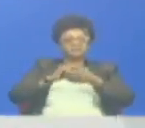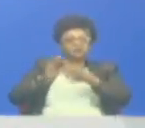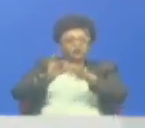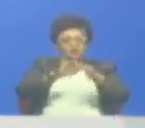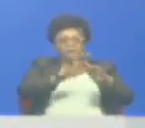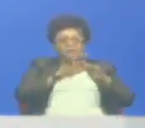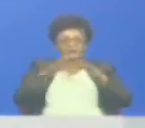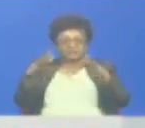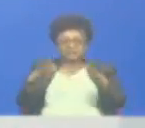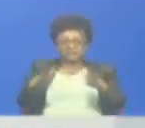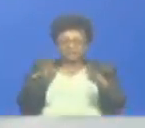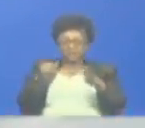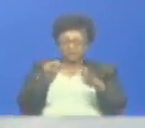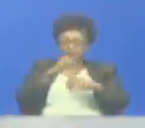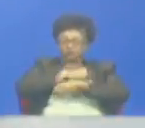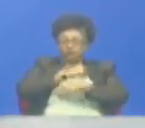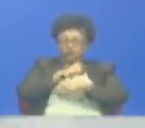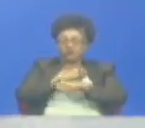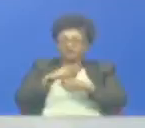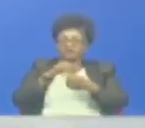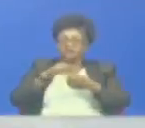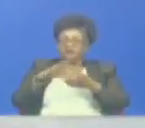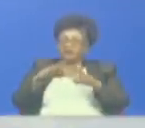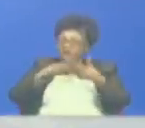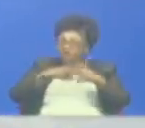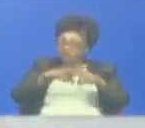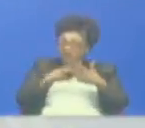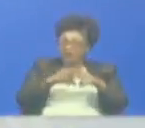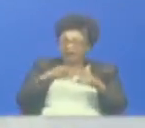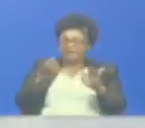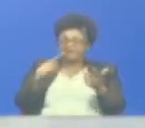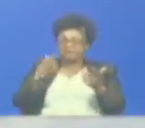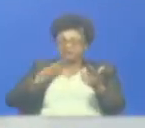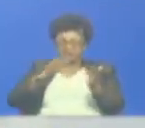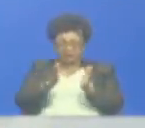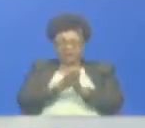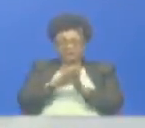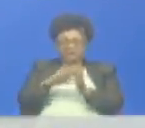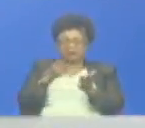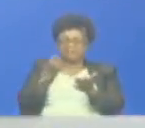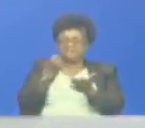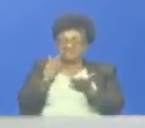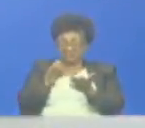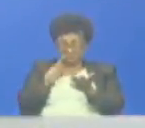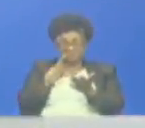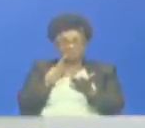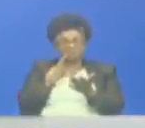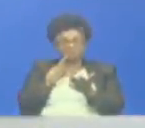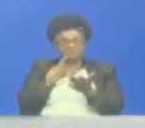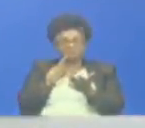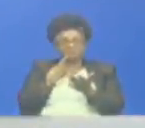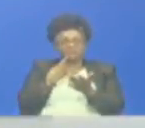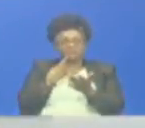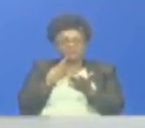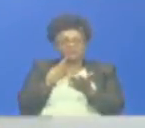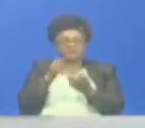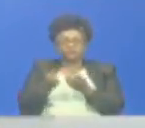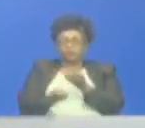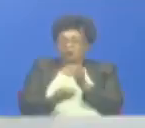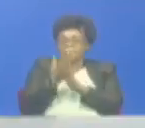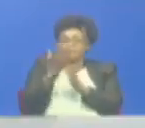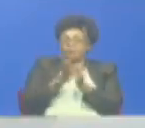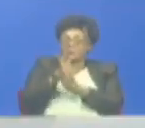of Engineering, Pharmacy, and medicine is credited with the work on the prototype. We came up with one in 7 days, and